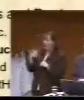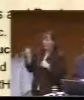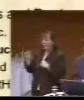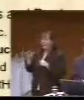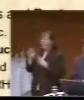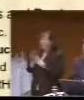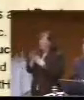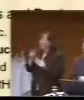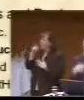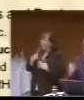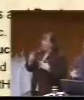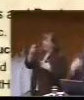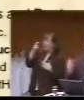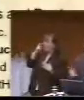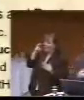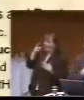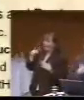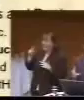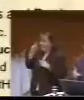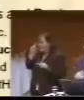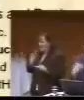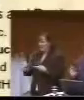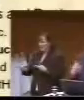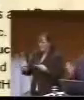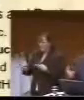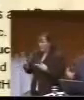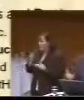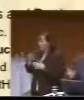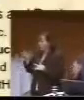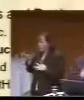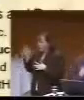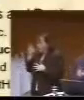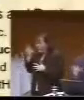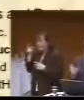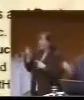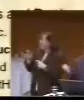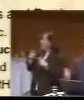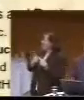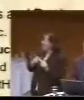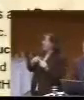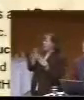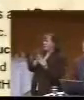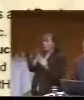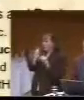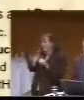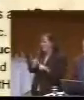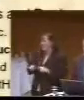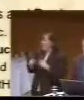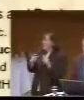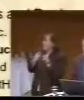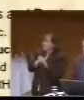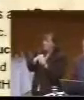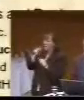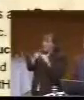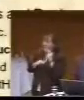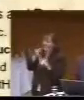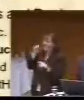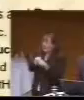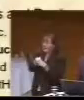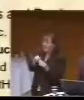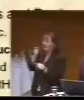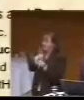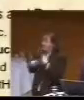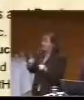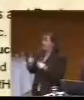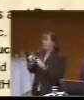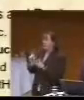from Bookshare and so on, electronic books where we can get a lot more support built in them than the printed books. So there's promising developments